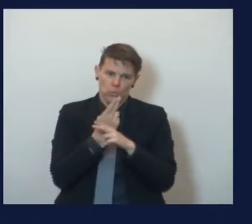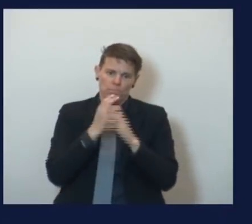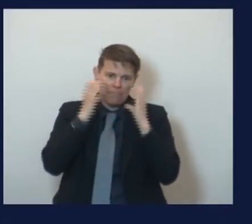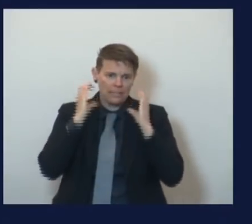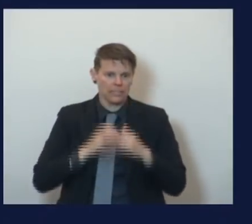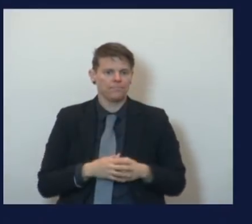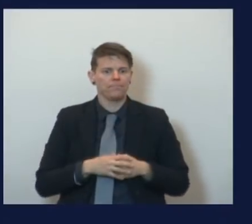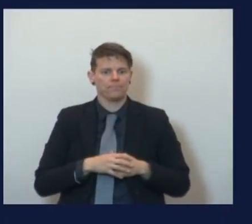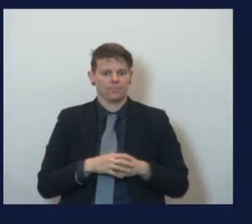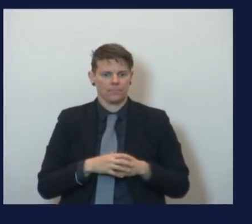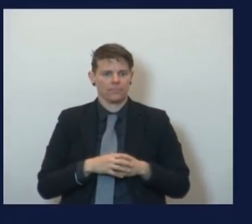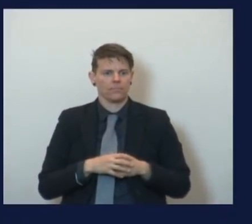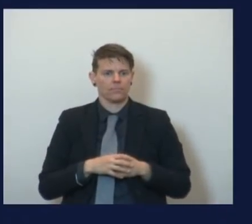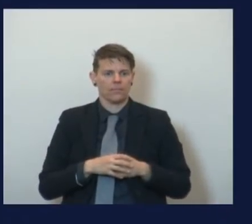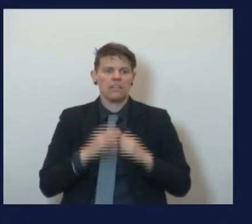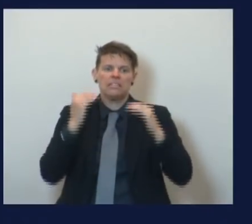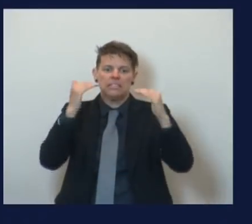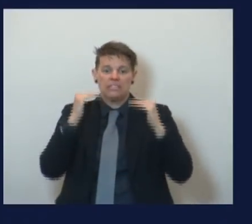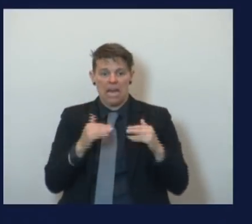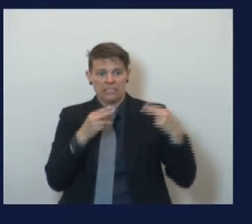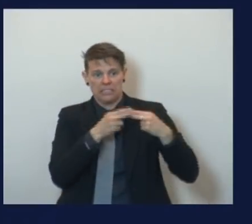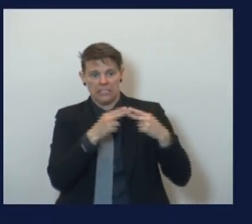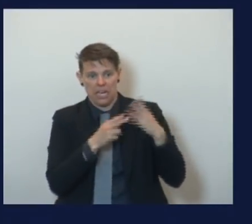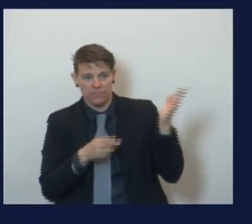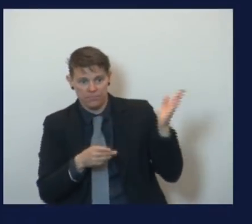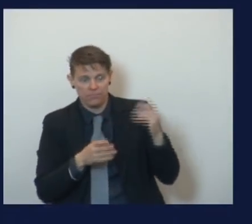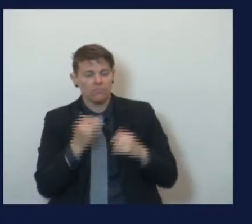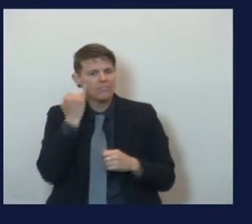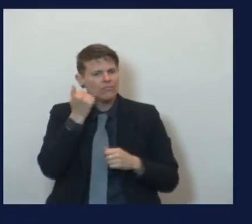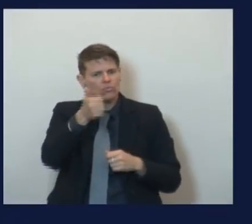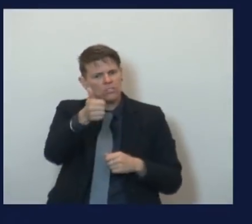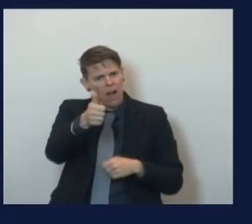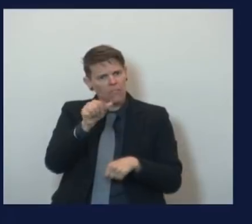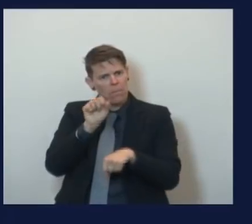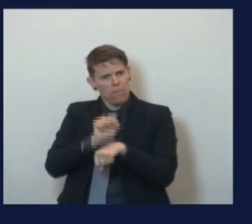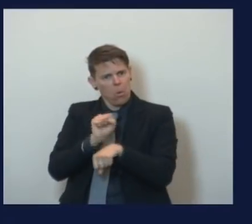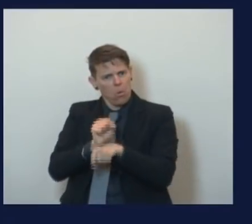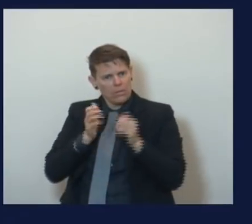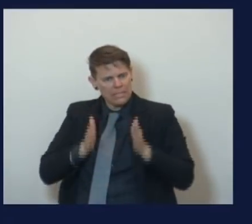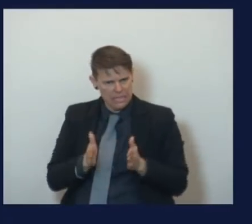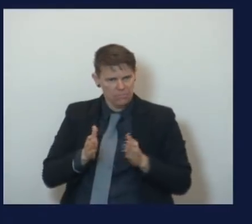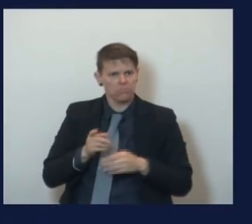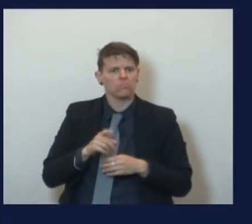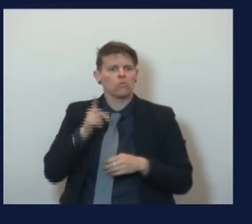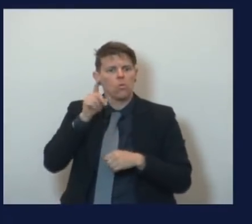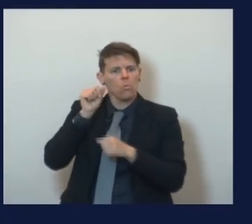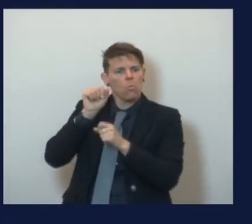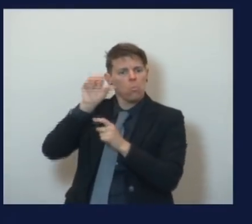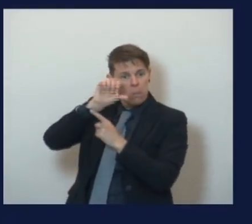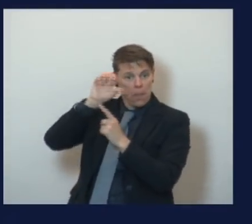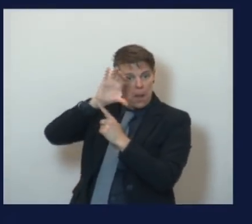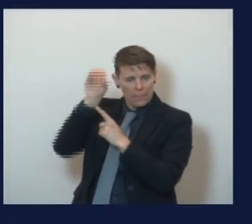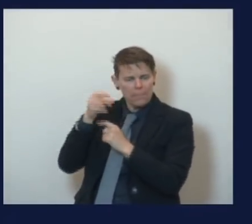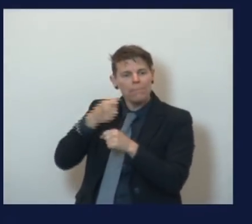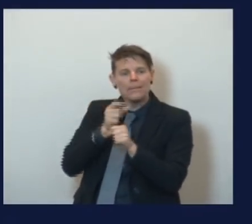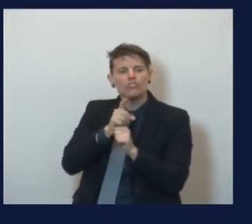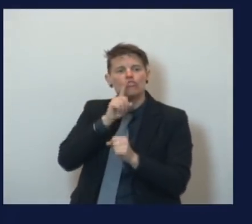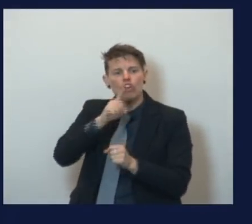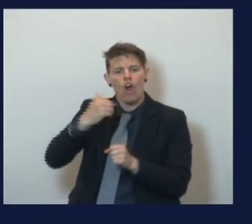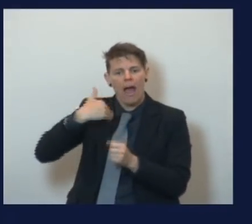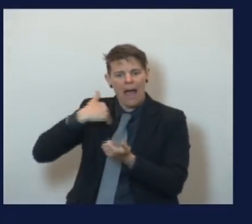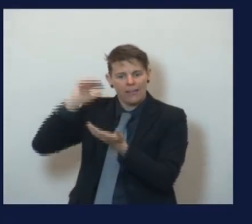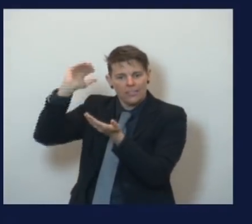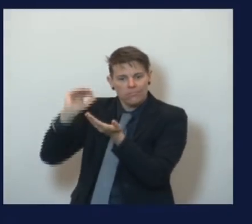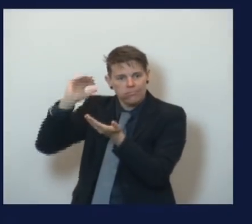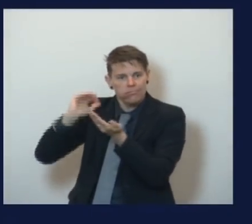You need to be prepared if you're an employer for making sure that hand washing and sanitizer and other hygiene support is